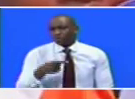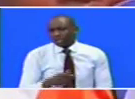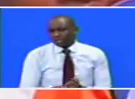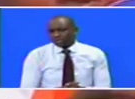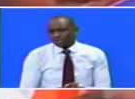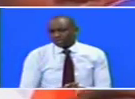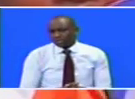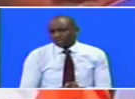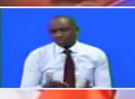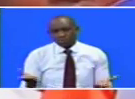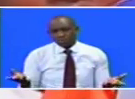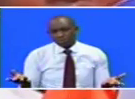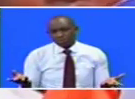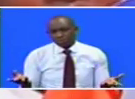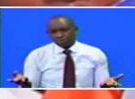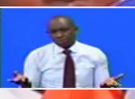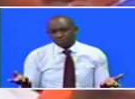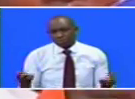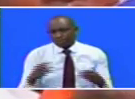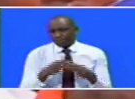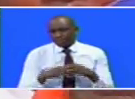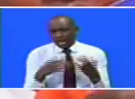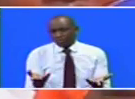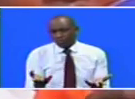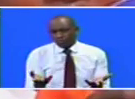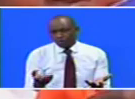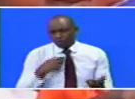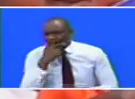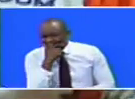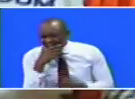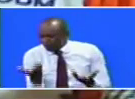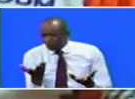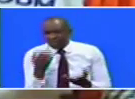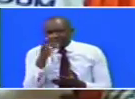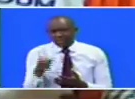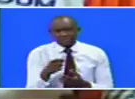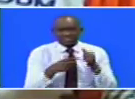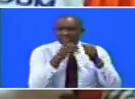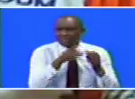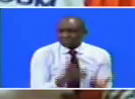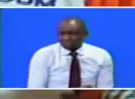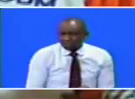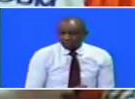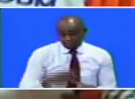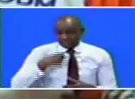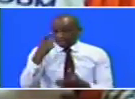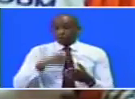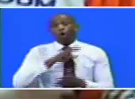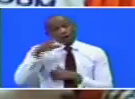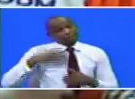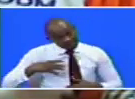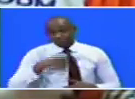barely 3,000. I'm left to wonder. I appeal to the Homa Bayans